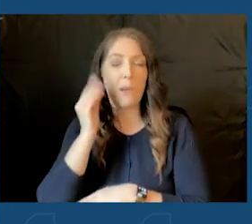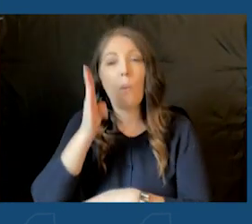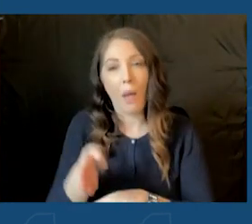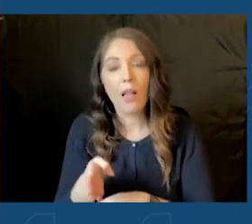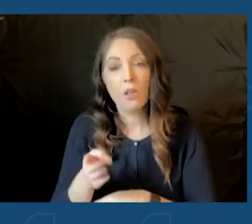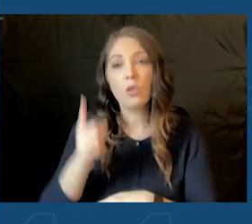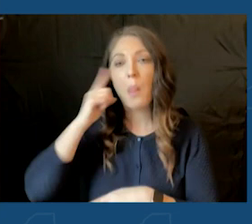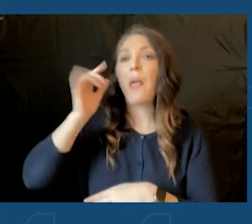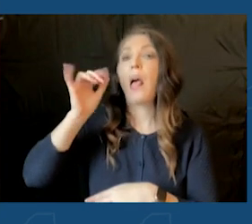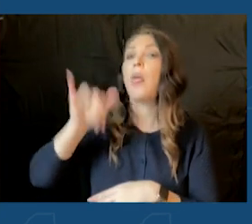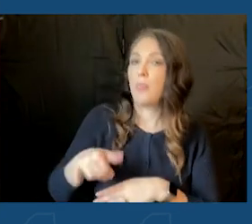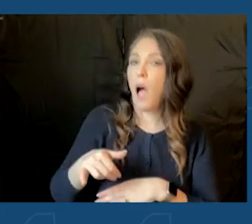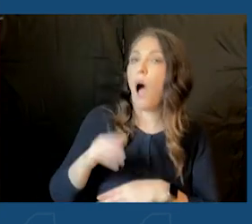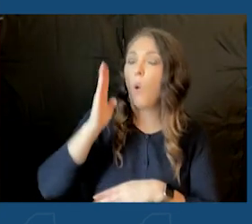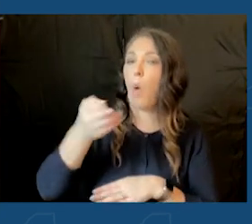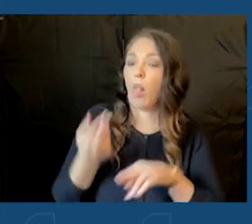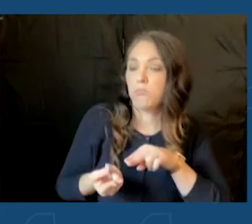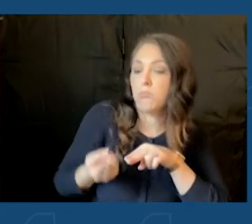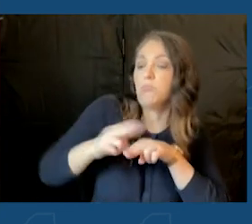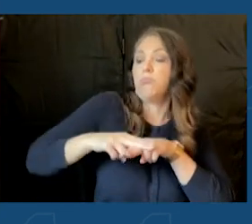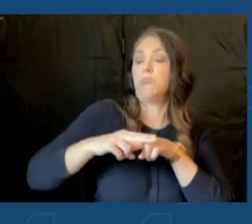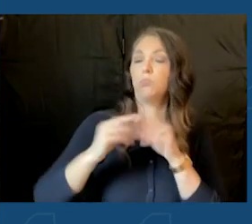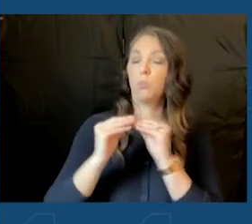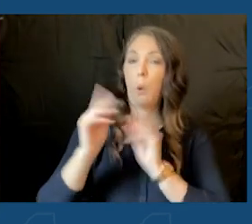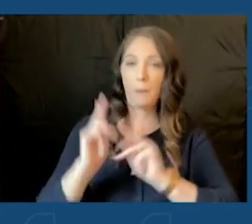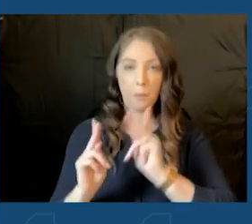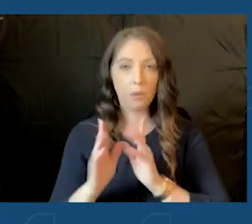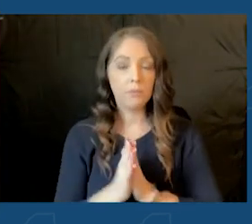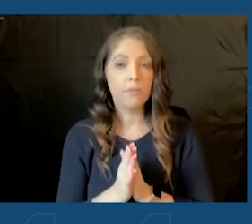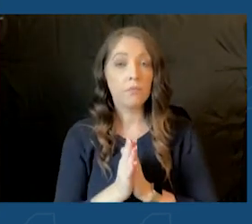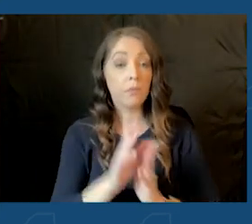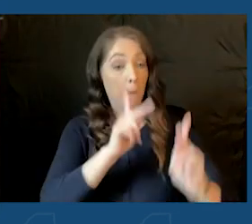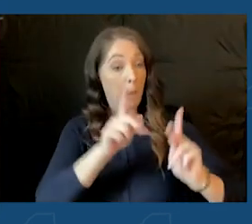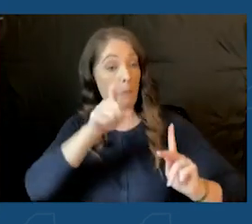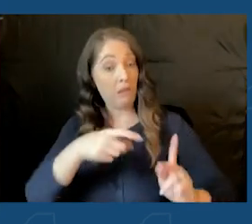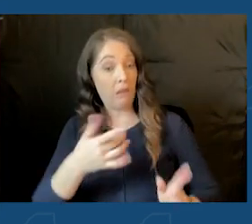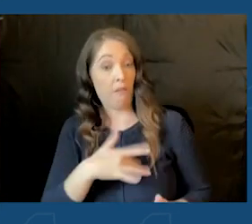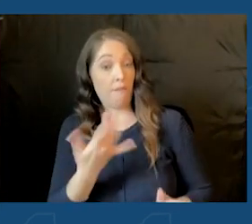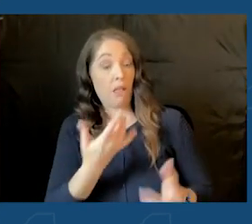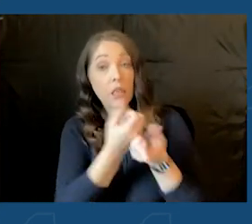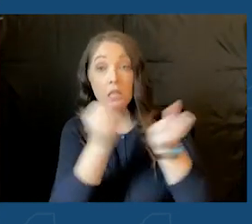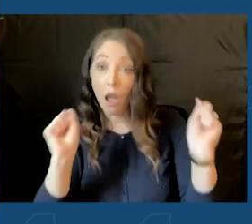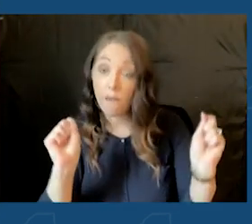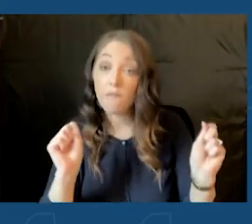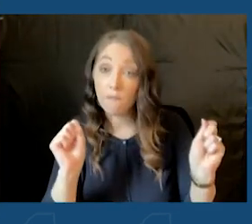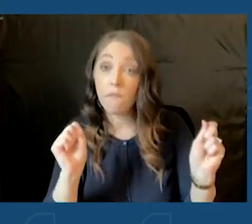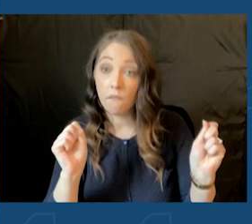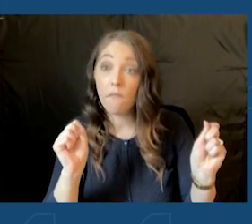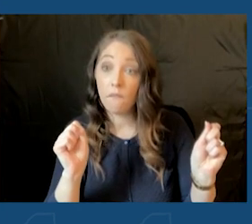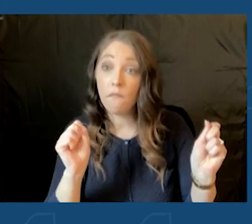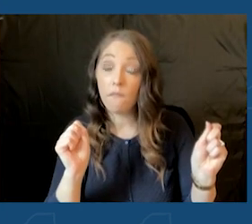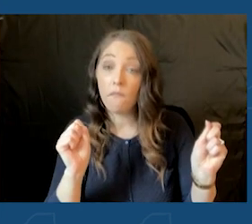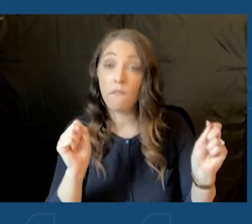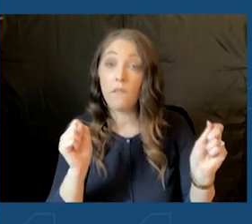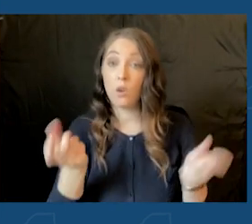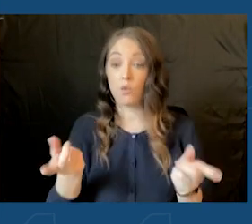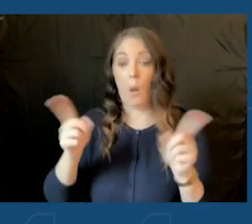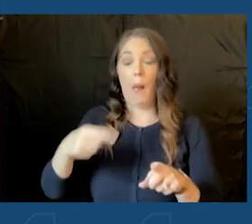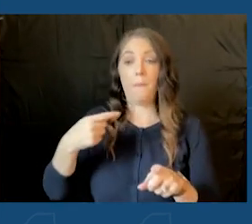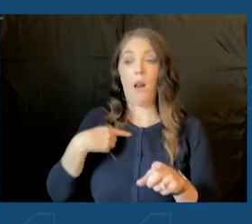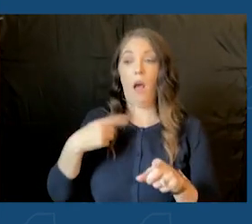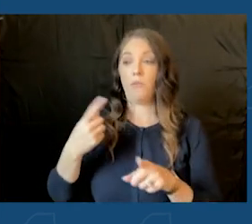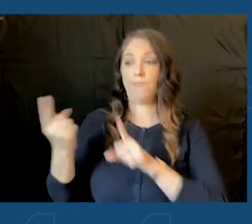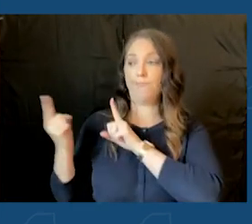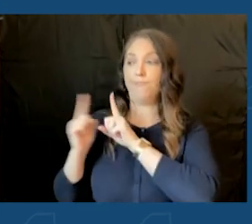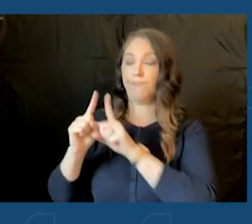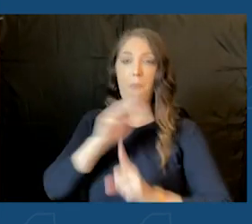help drive people to get there. People also need to feel safe on our subways. And that is why when I stood with Mayor Adams his first week on the